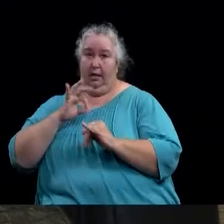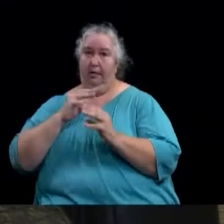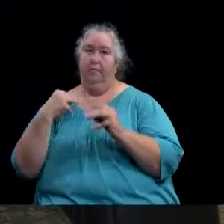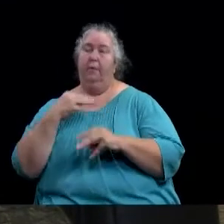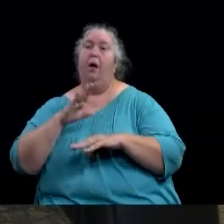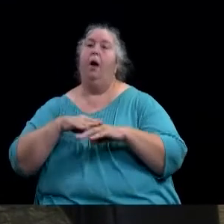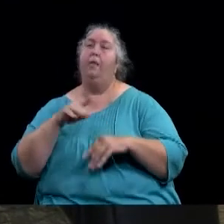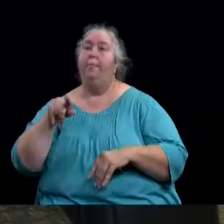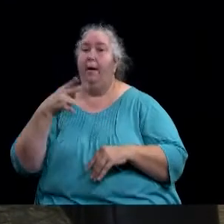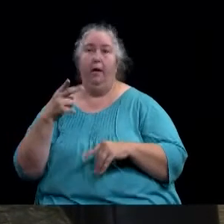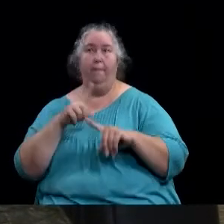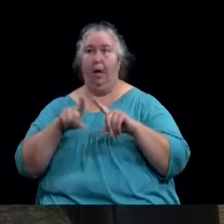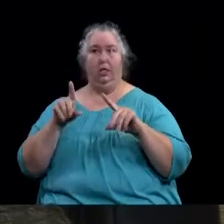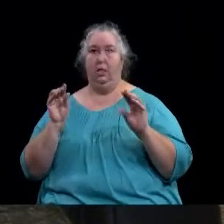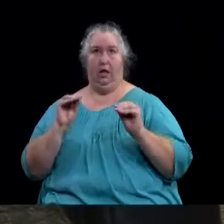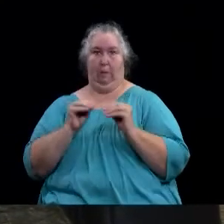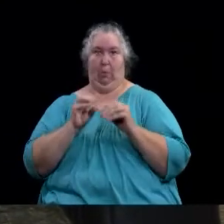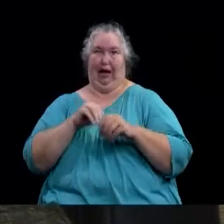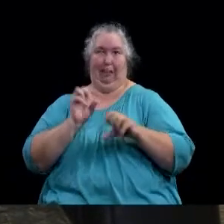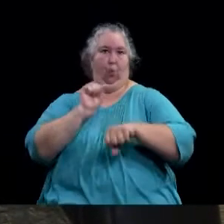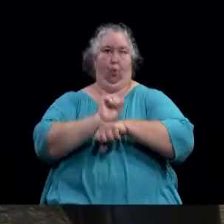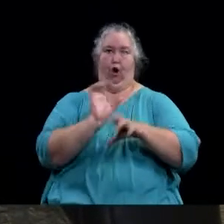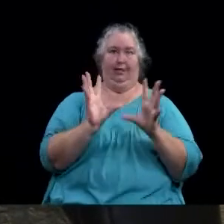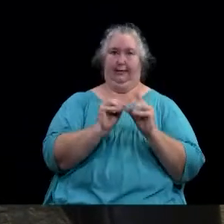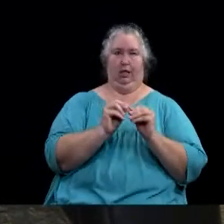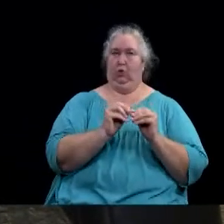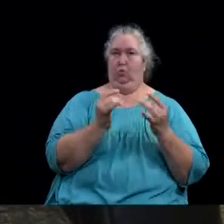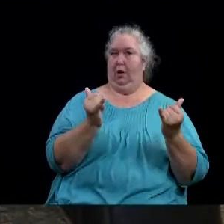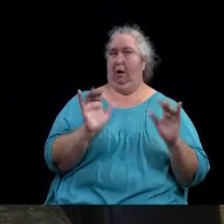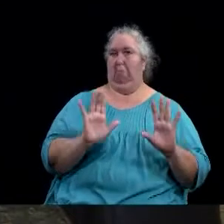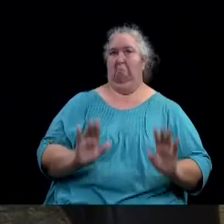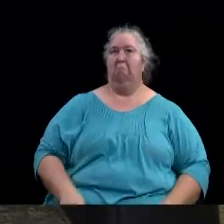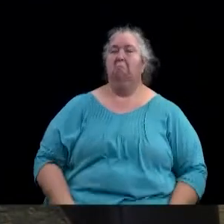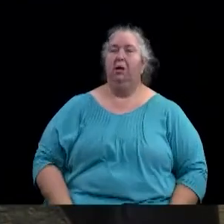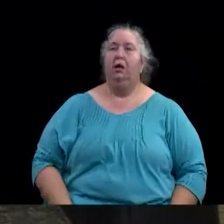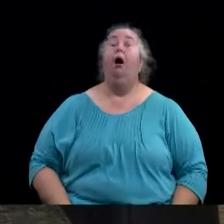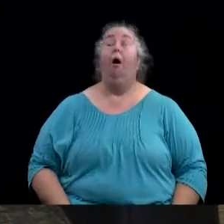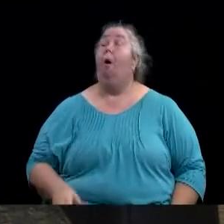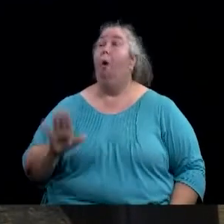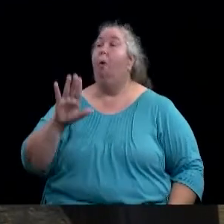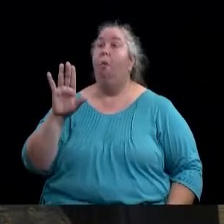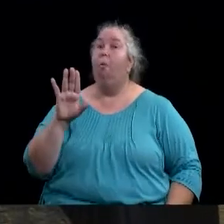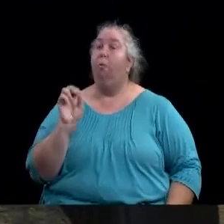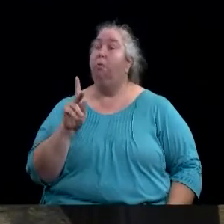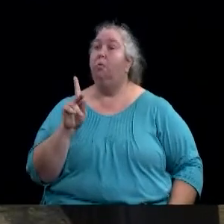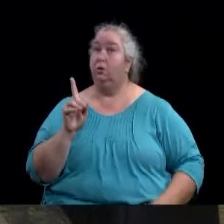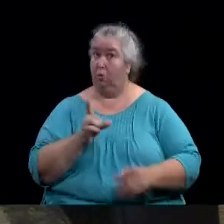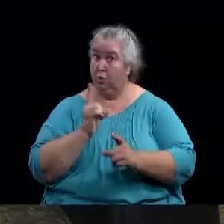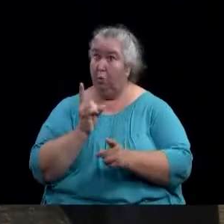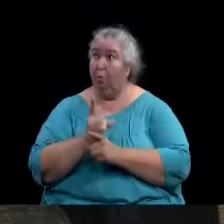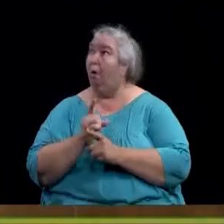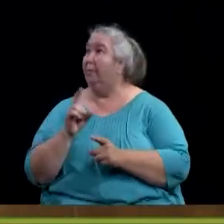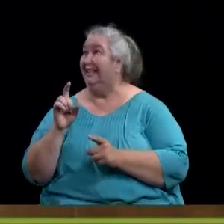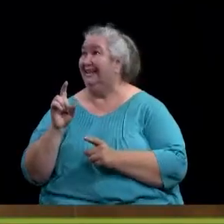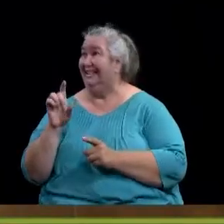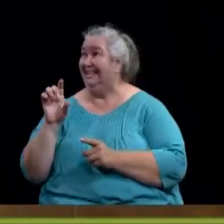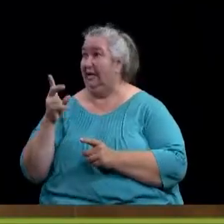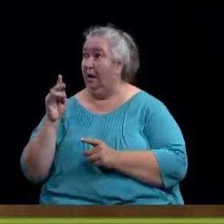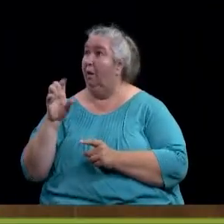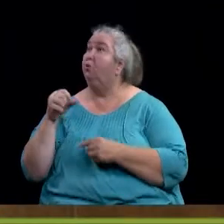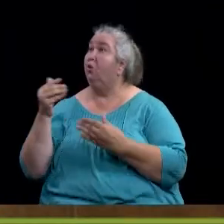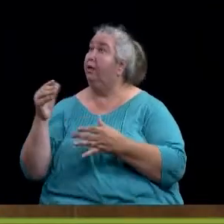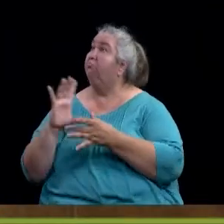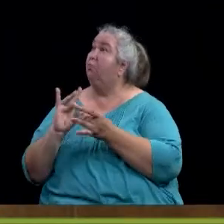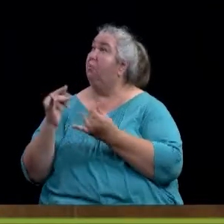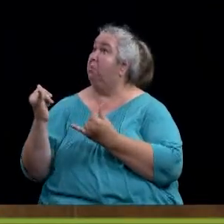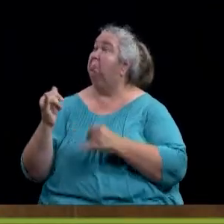portion of the agenda. So it's appropriate, Councilmember Holmes, for you to go ahead and make your comments now. Thanks. Okay. On the